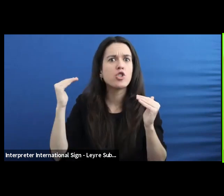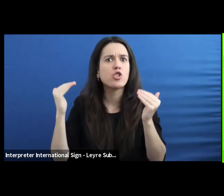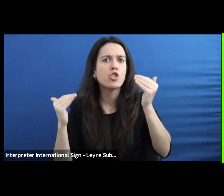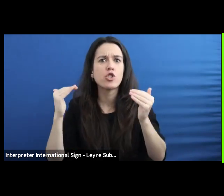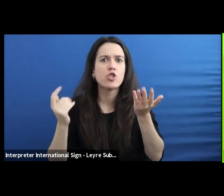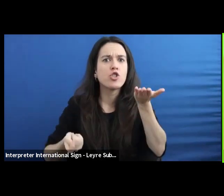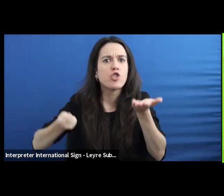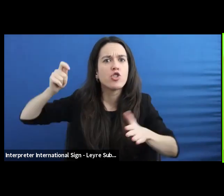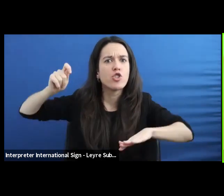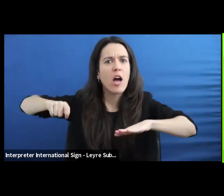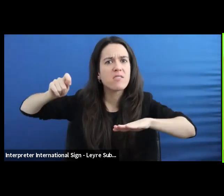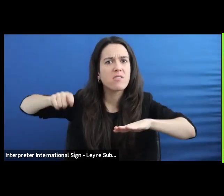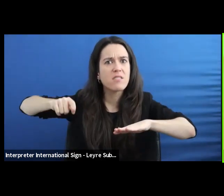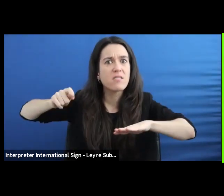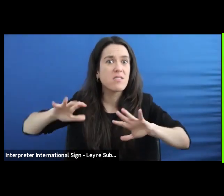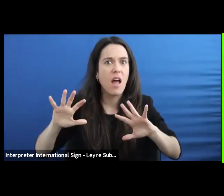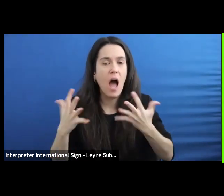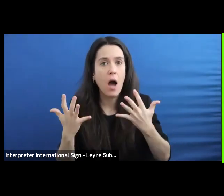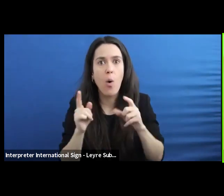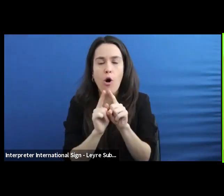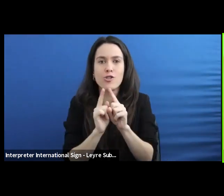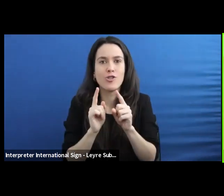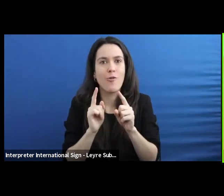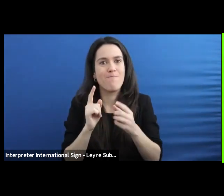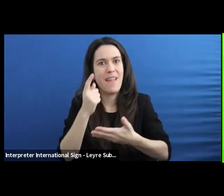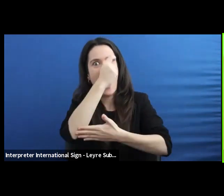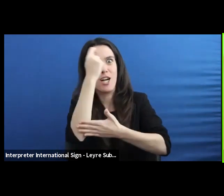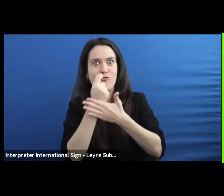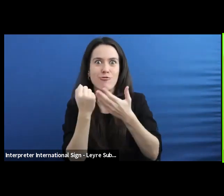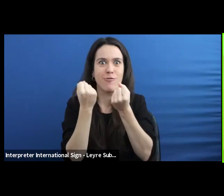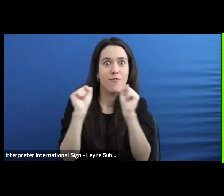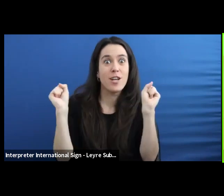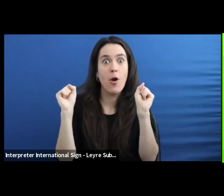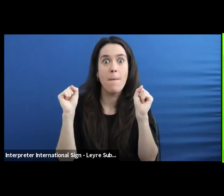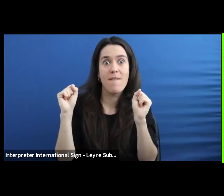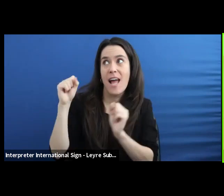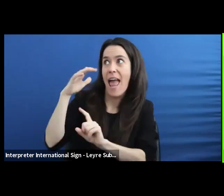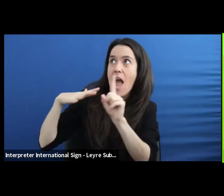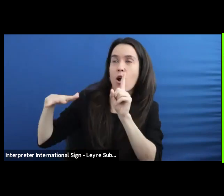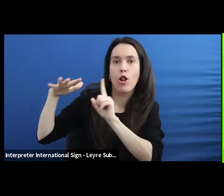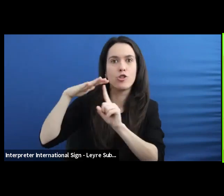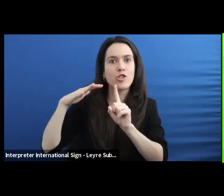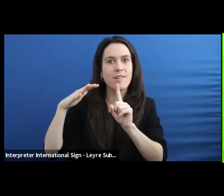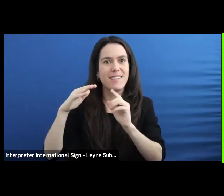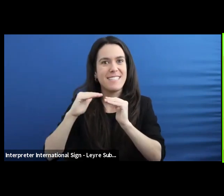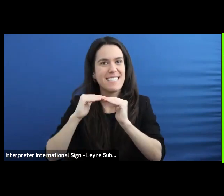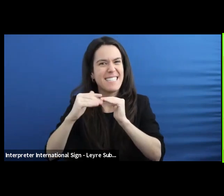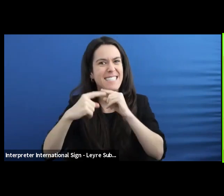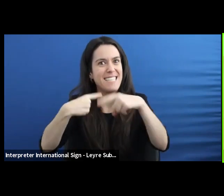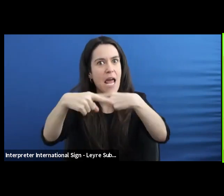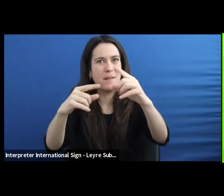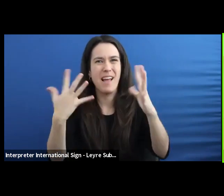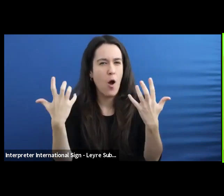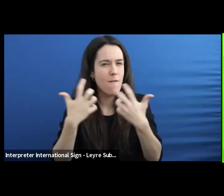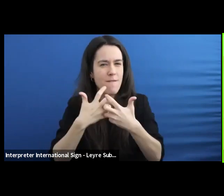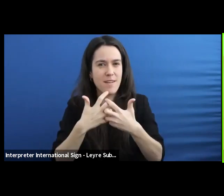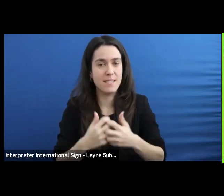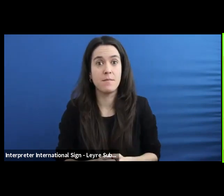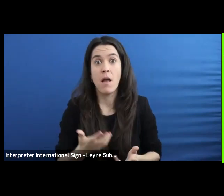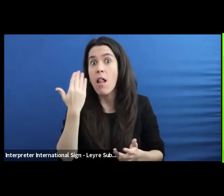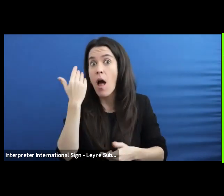And nonetheless, does artistic freedom and ecological sustainability fit together? Back then, last year, the